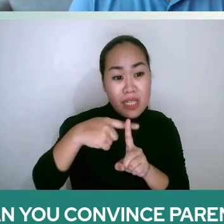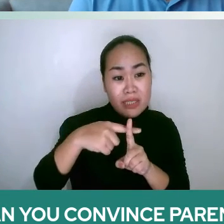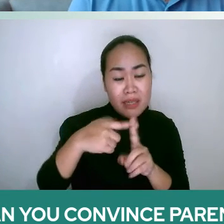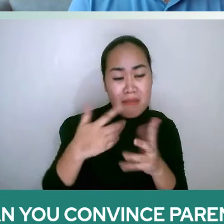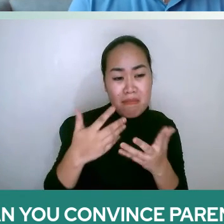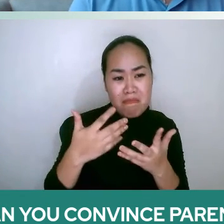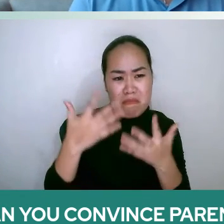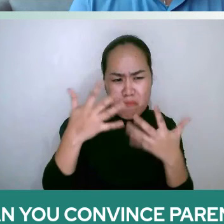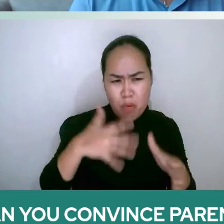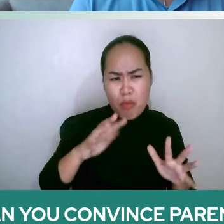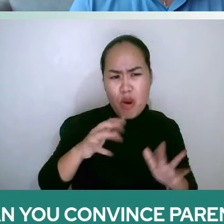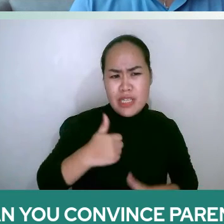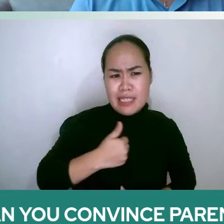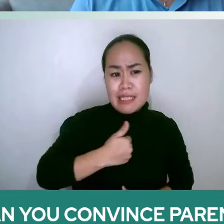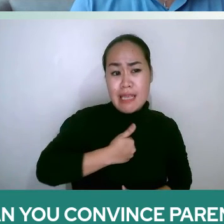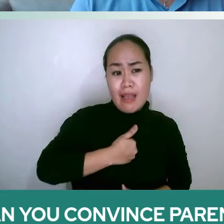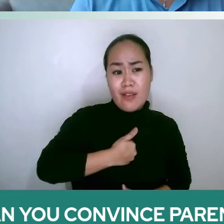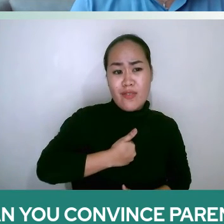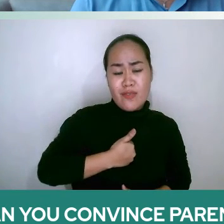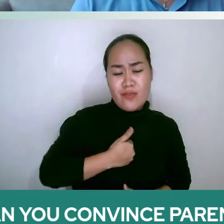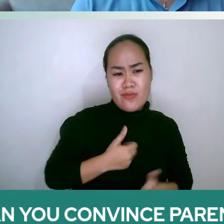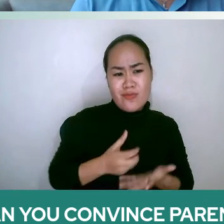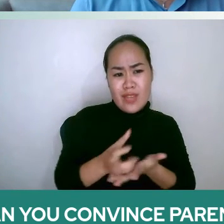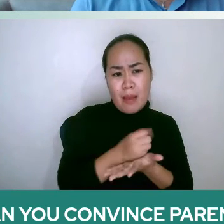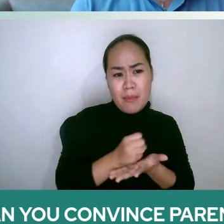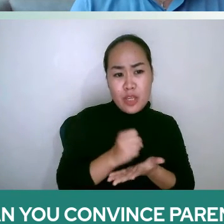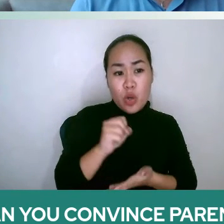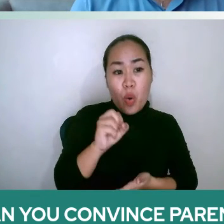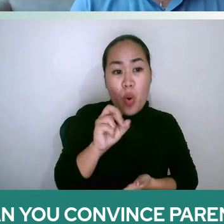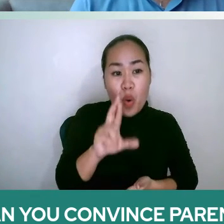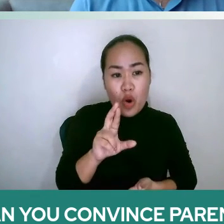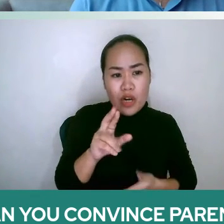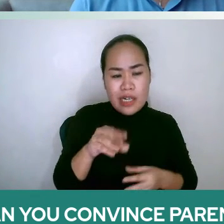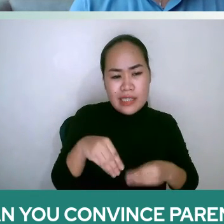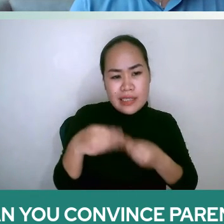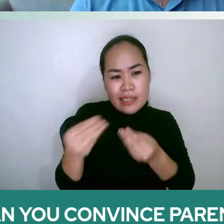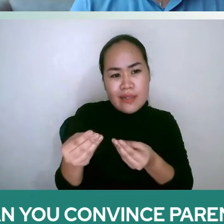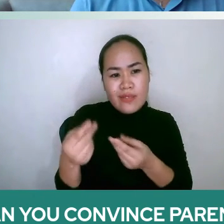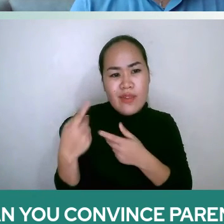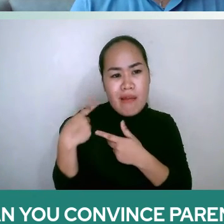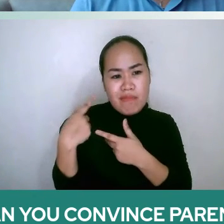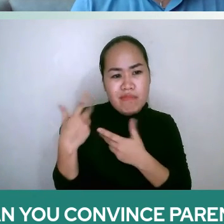after either self sampling or provider collected samples.